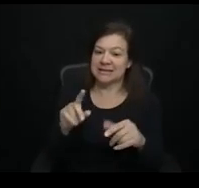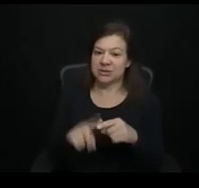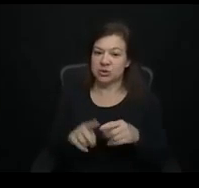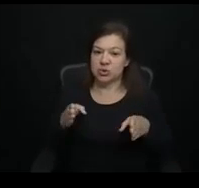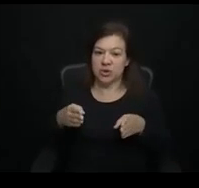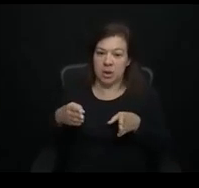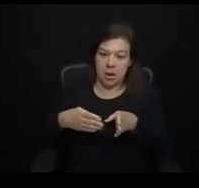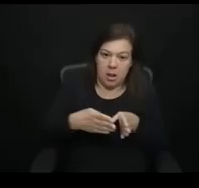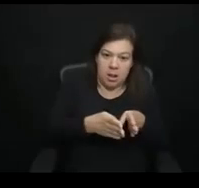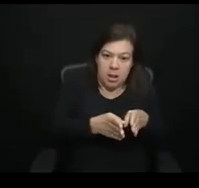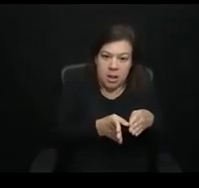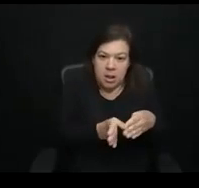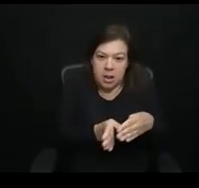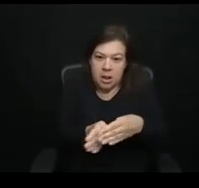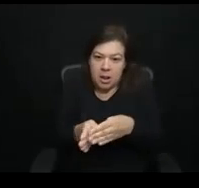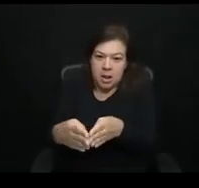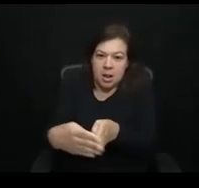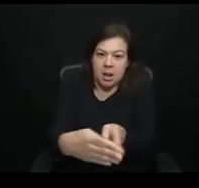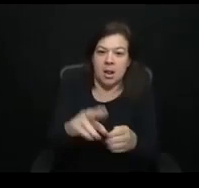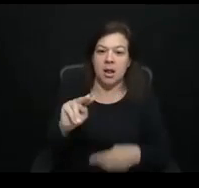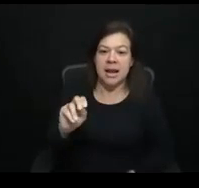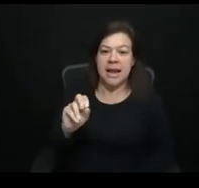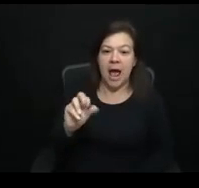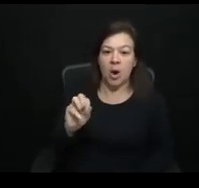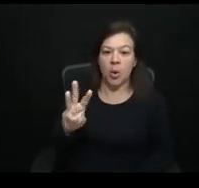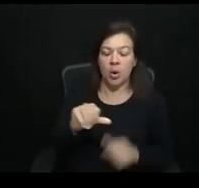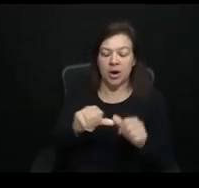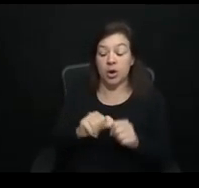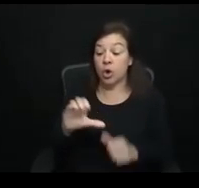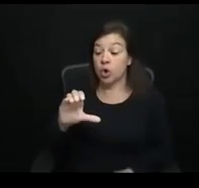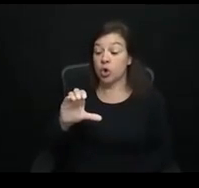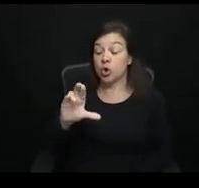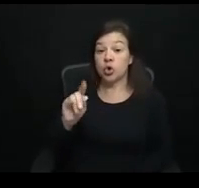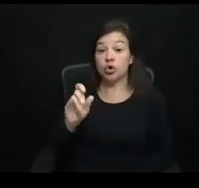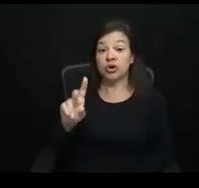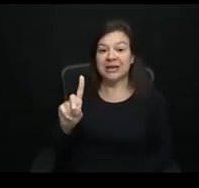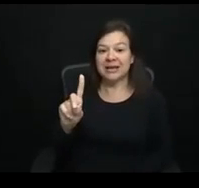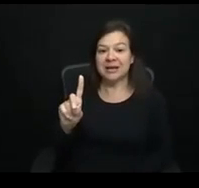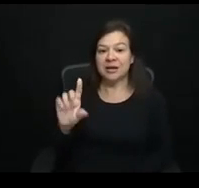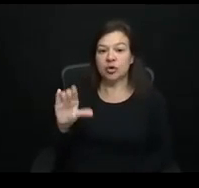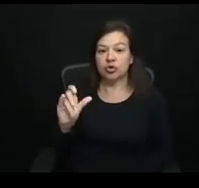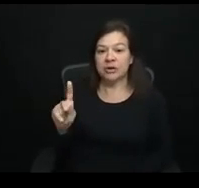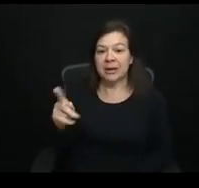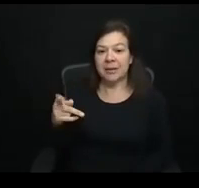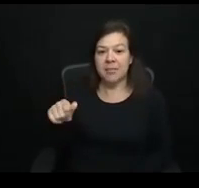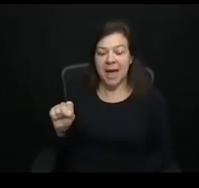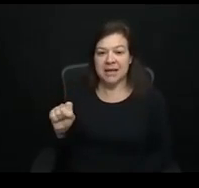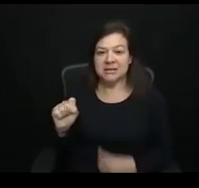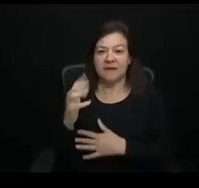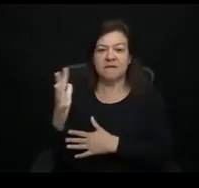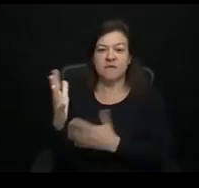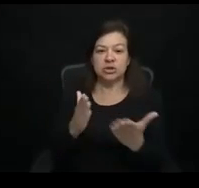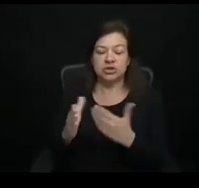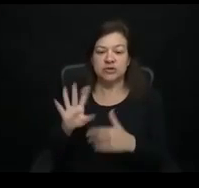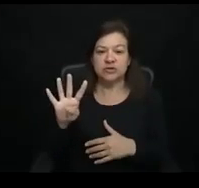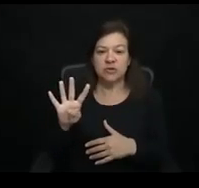Narrows. Crooked Creek Pass, Forest Service Road 400, that goes from Eagle to Thomasville